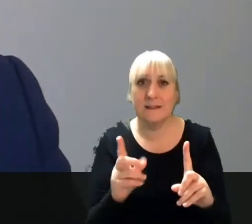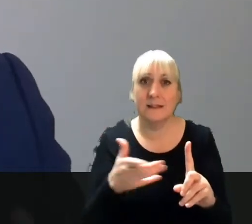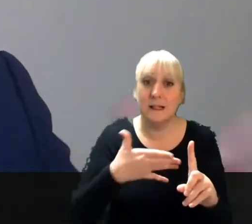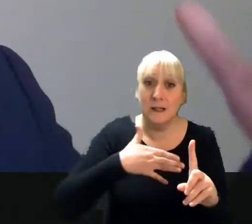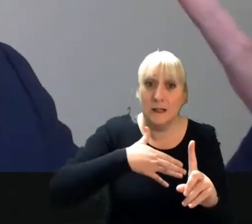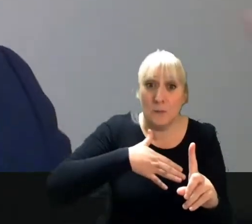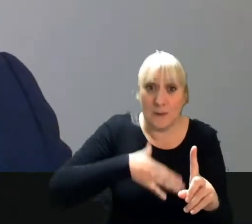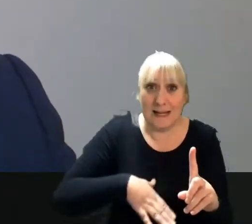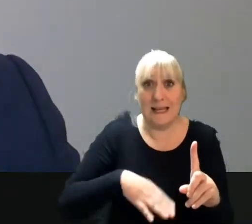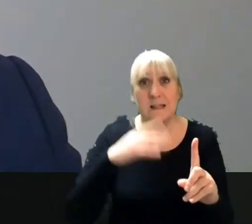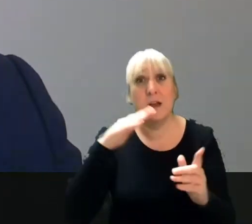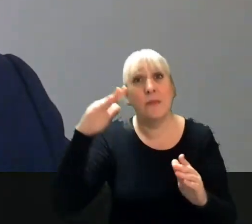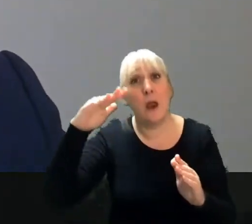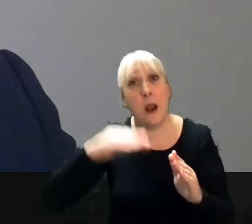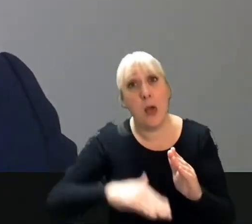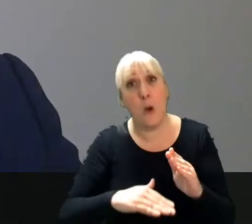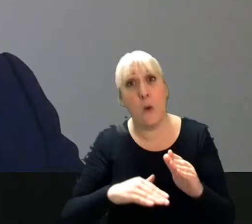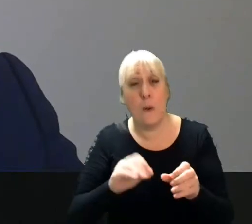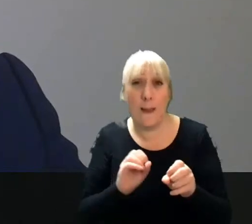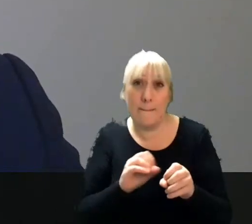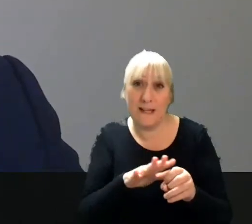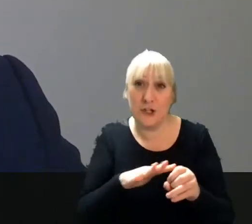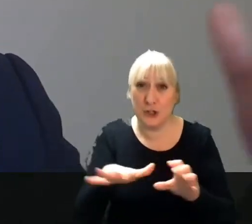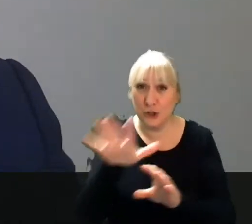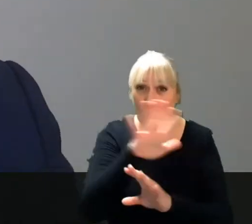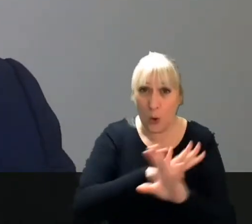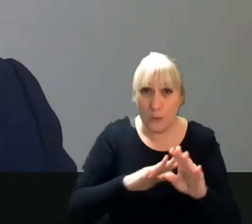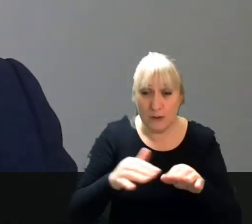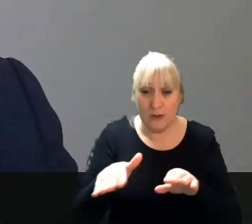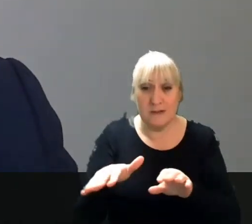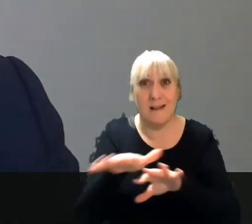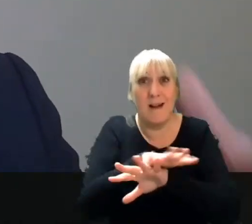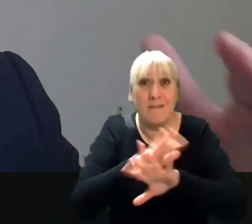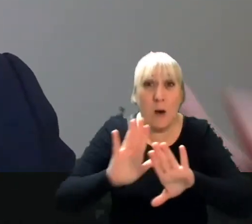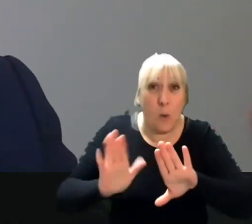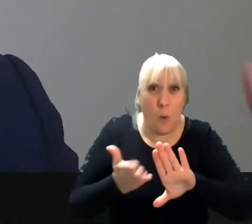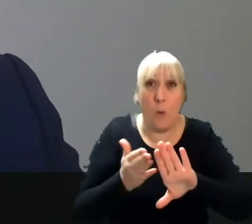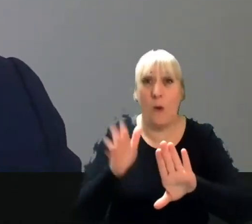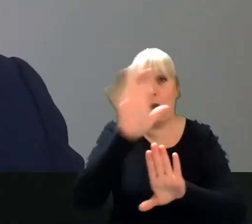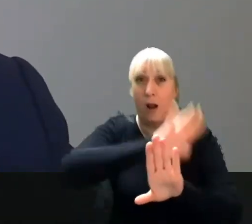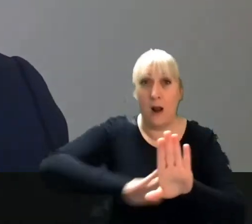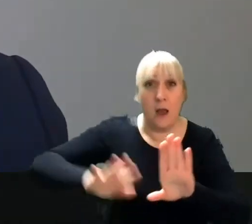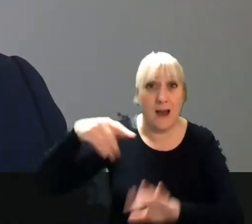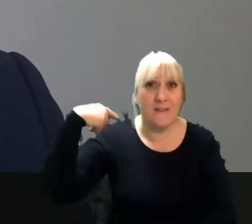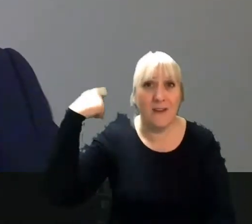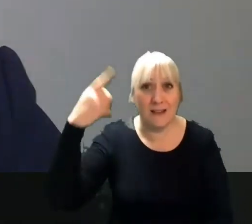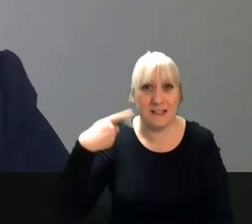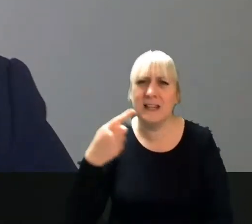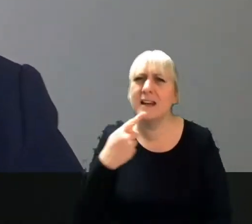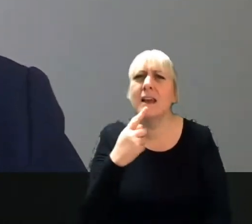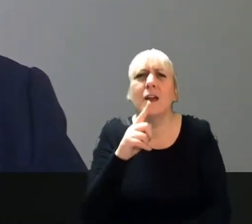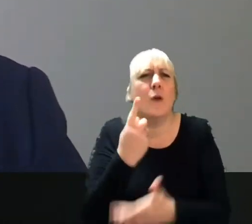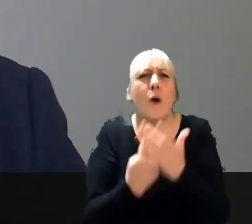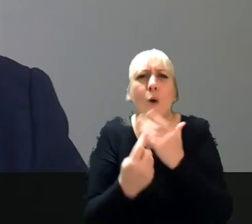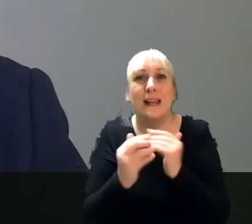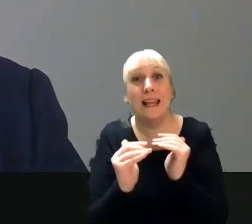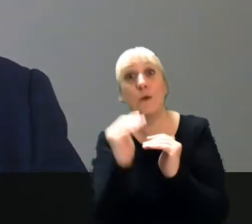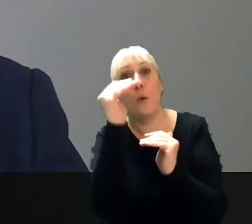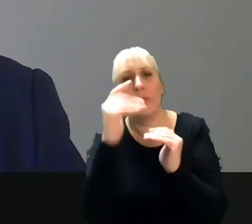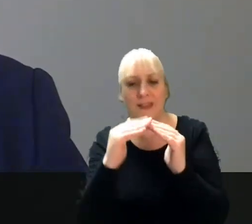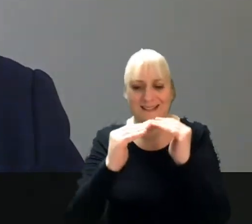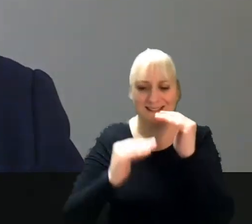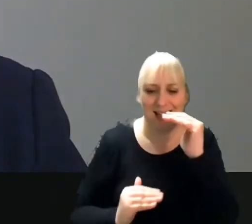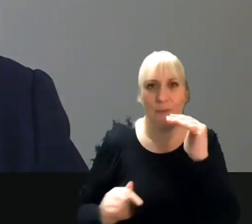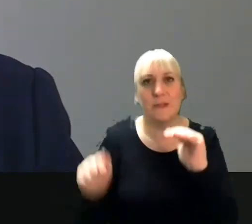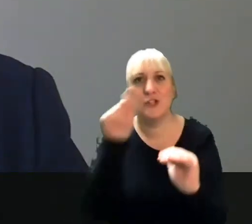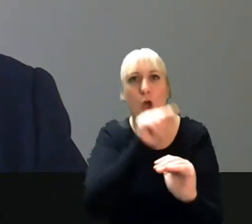low emission zone to cover the whole of London, so no one is left out. It shouldn't be stopping short at the North and South Circular. But we also need to